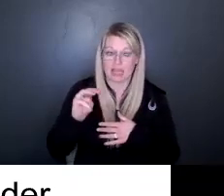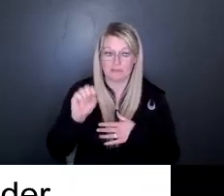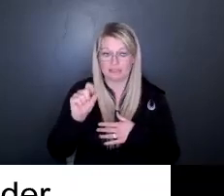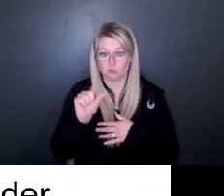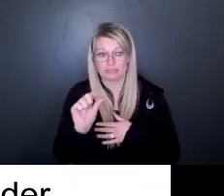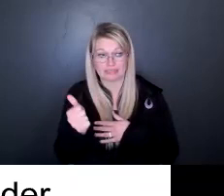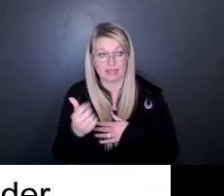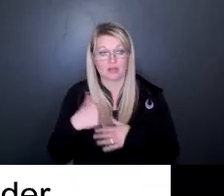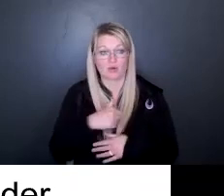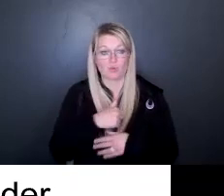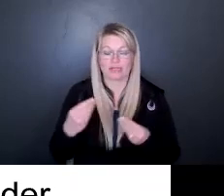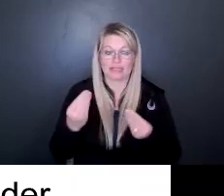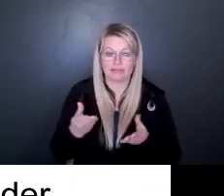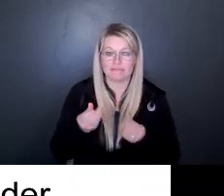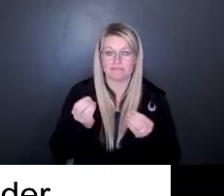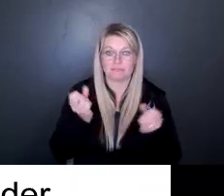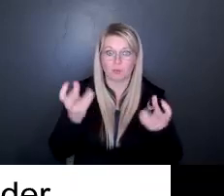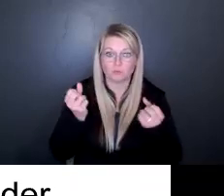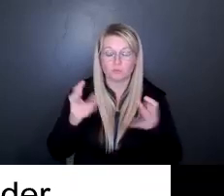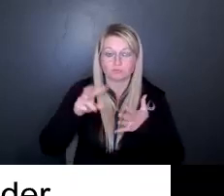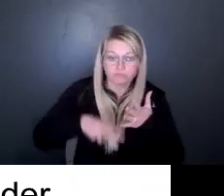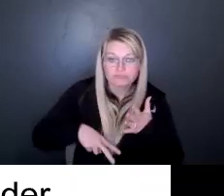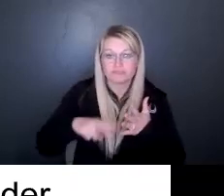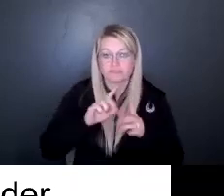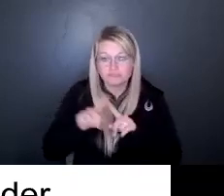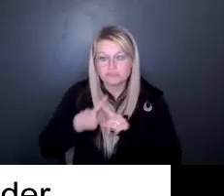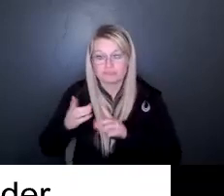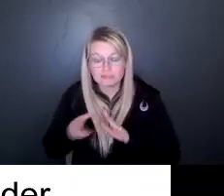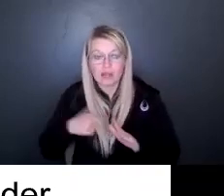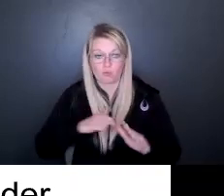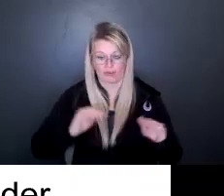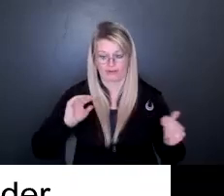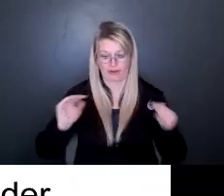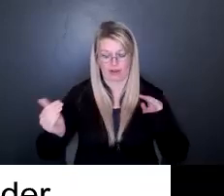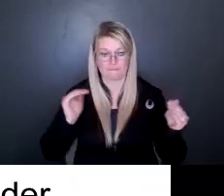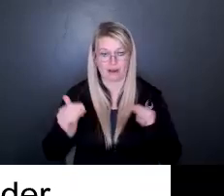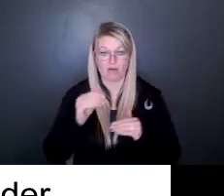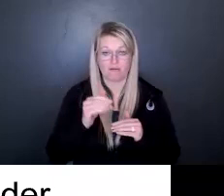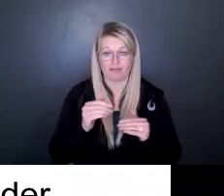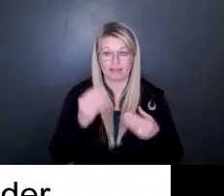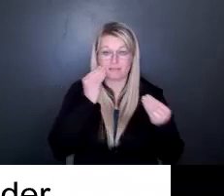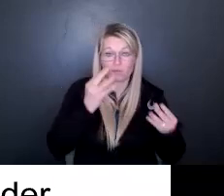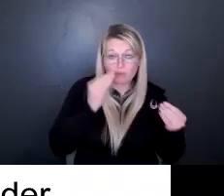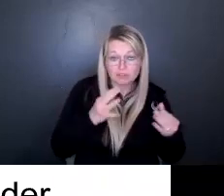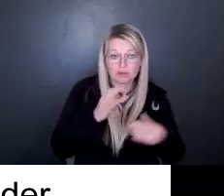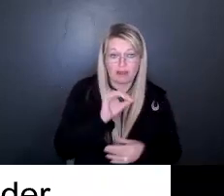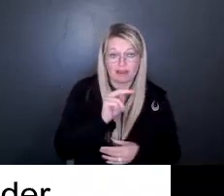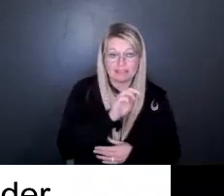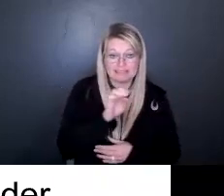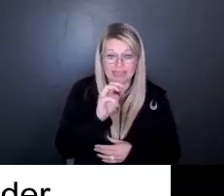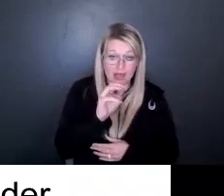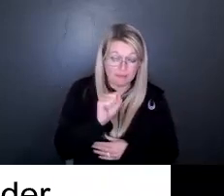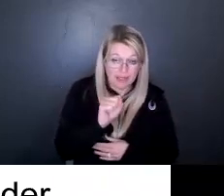we gave multiple close readings, and we compared the content of the INEE